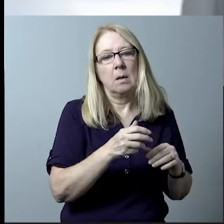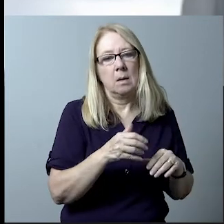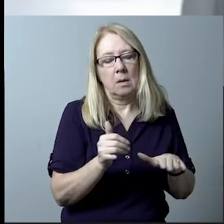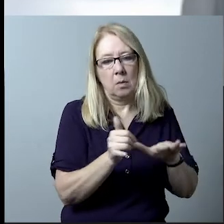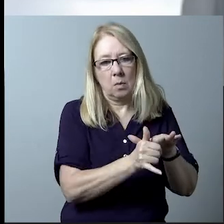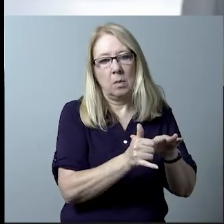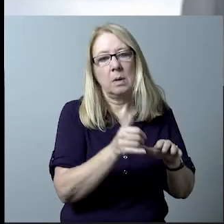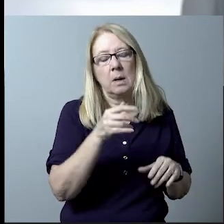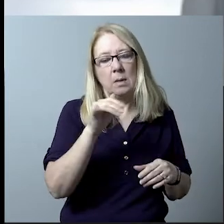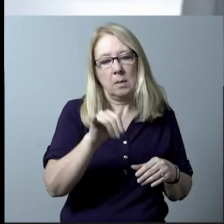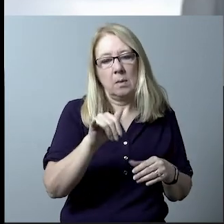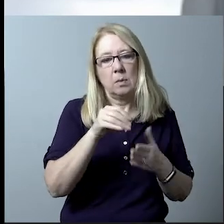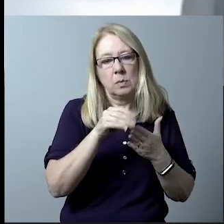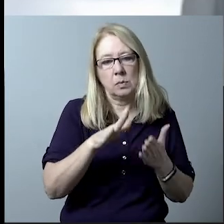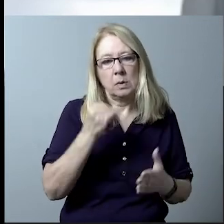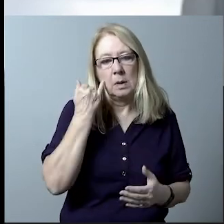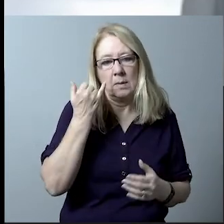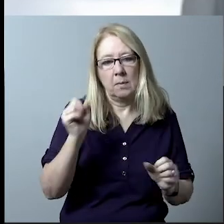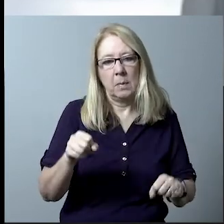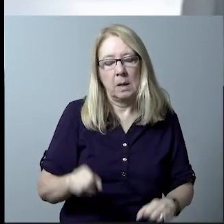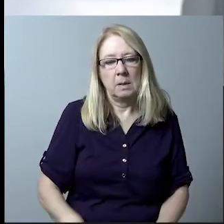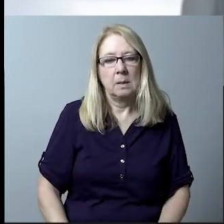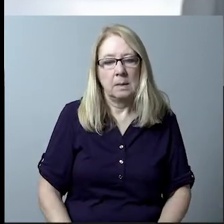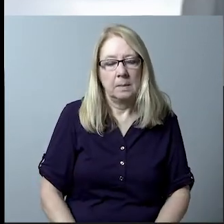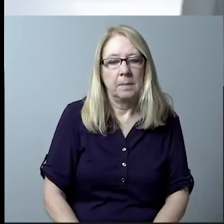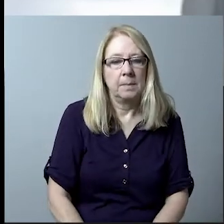and quarantine all the students as quick as possible.